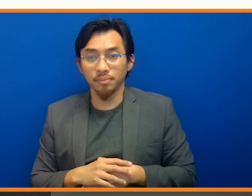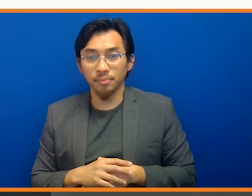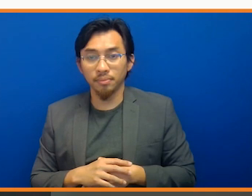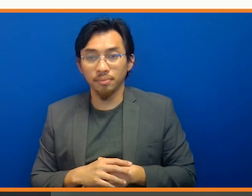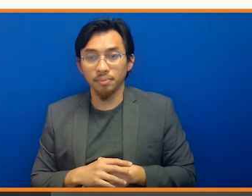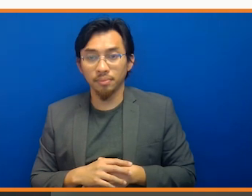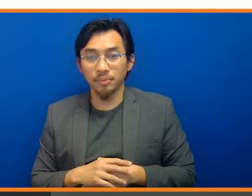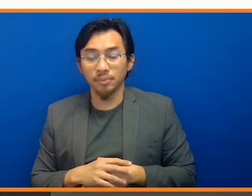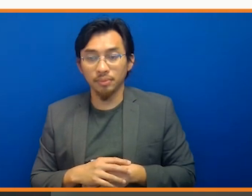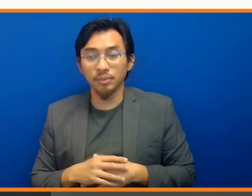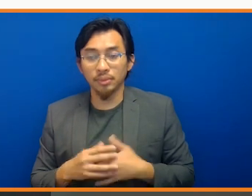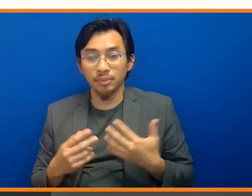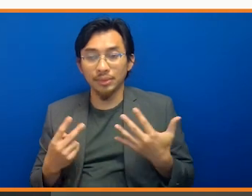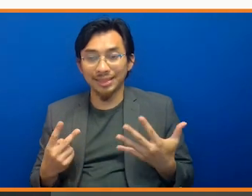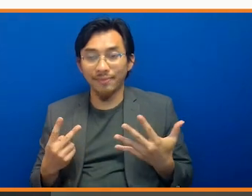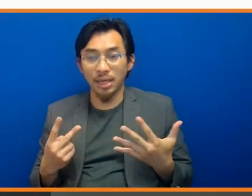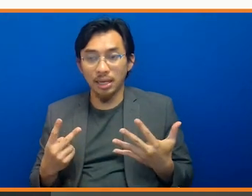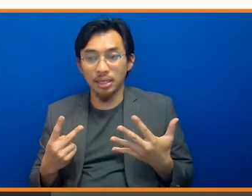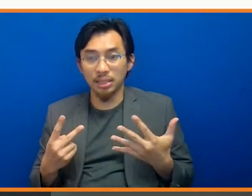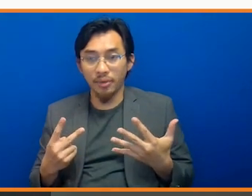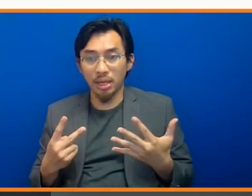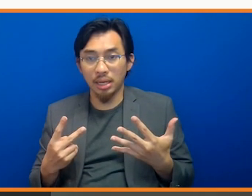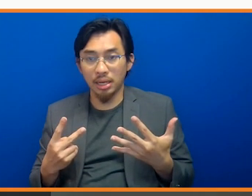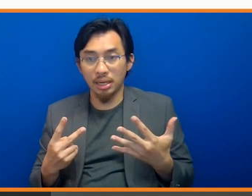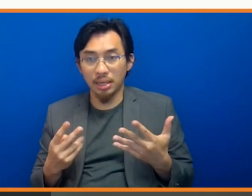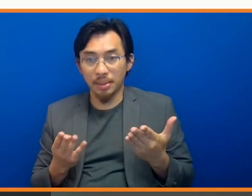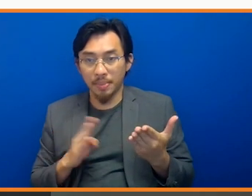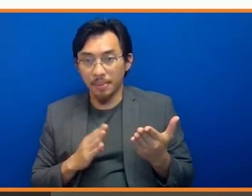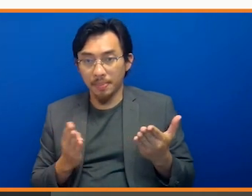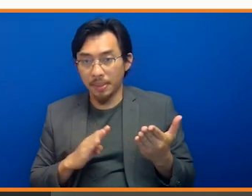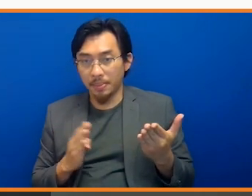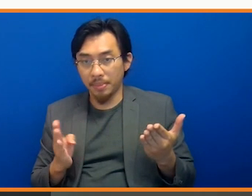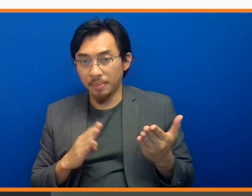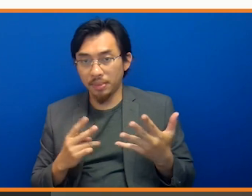halaman, page 7.